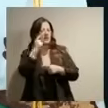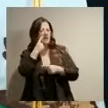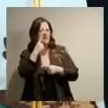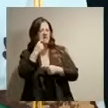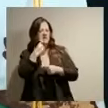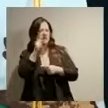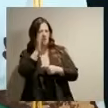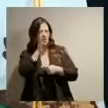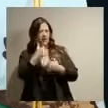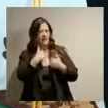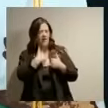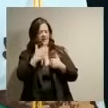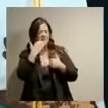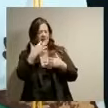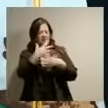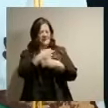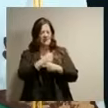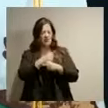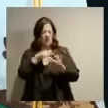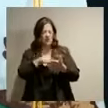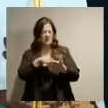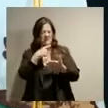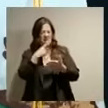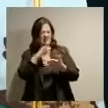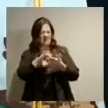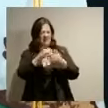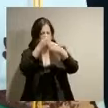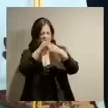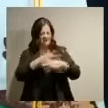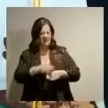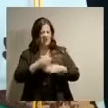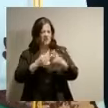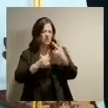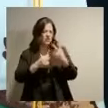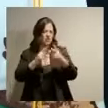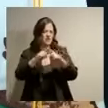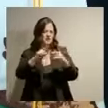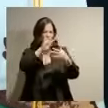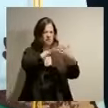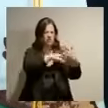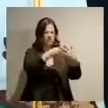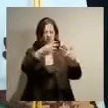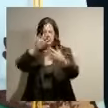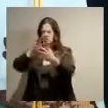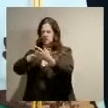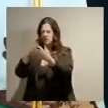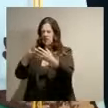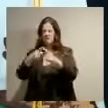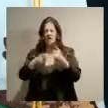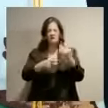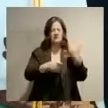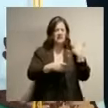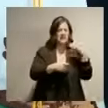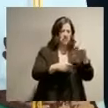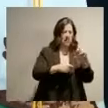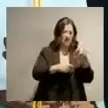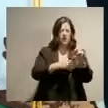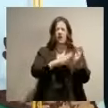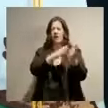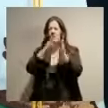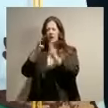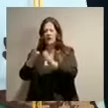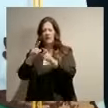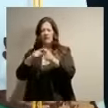the summary here, it kind of seems to divide them into two different charts. It has the ones from January and then the